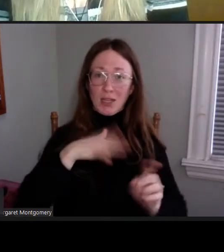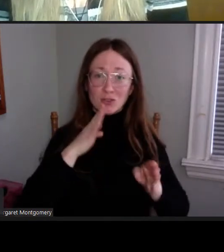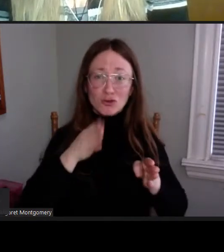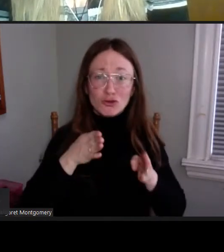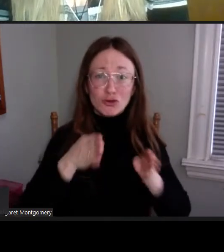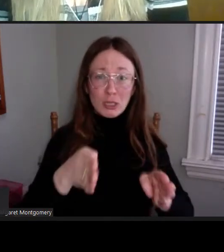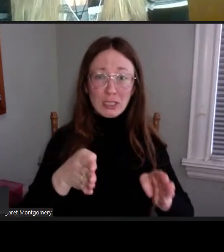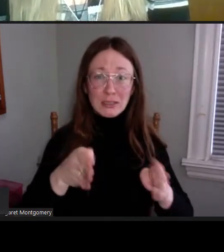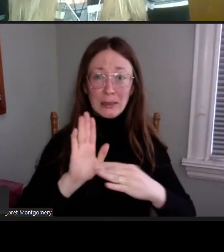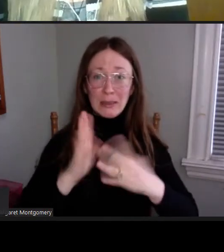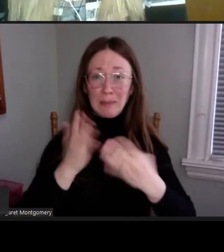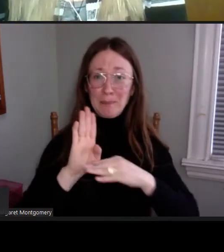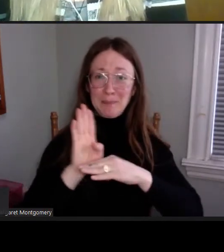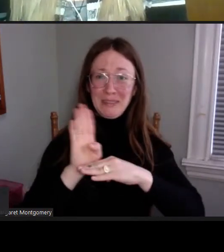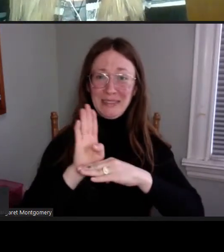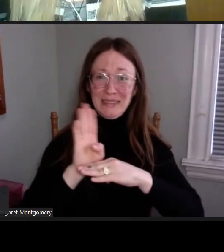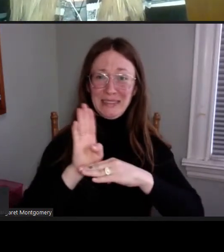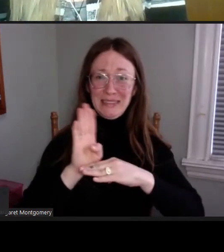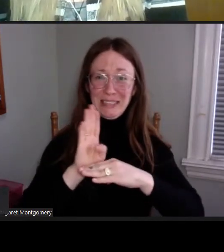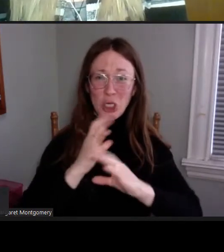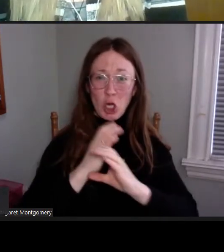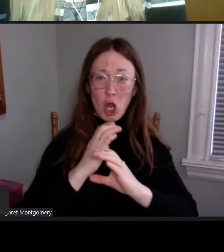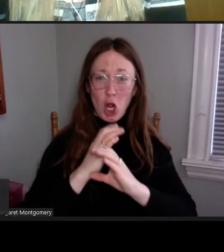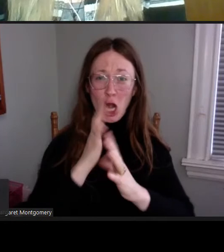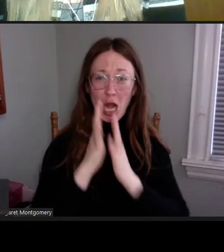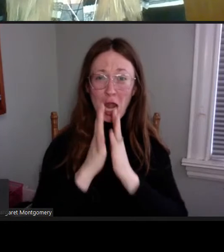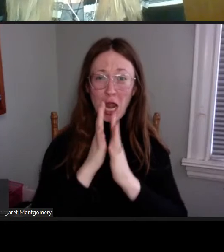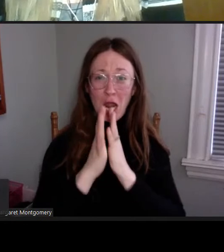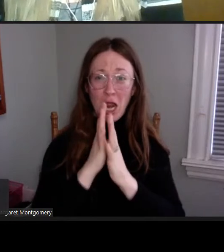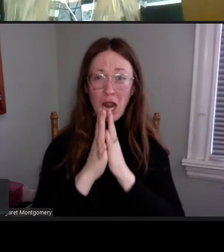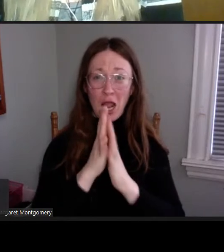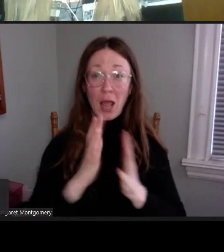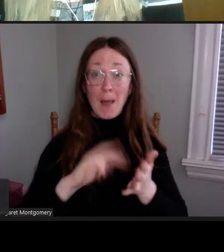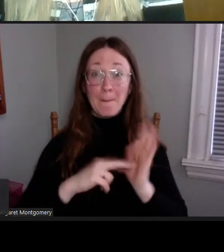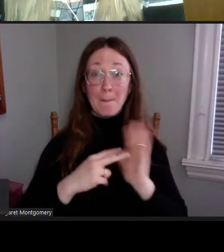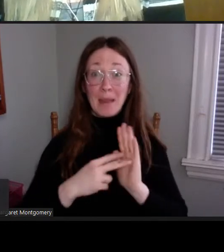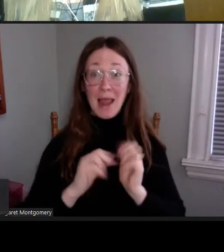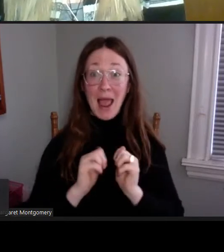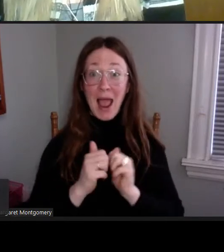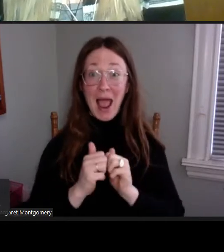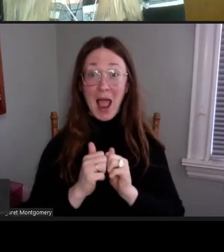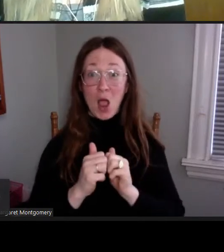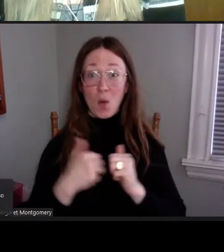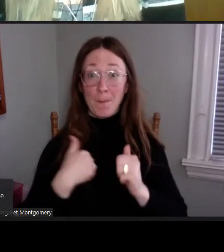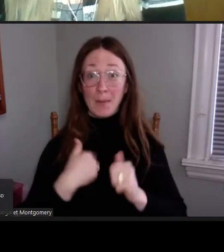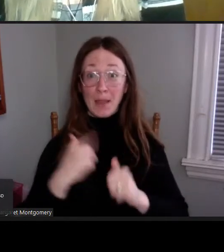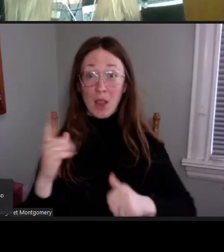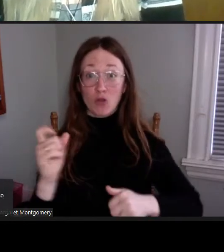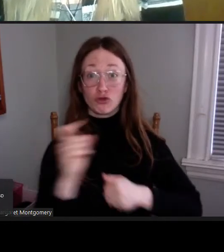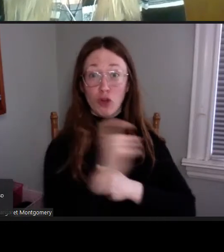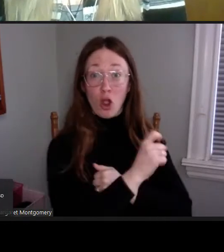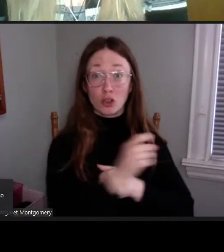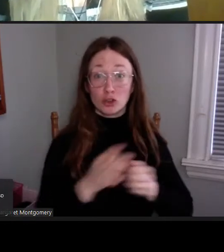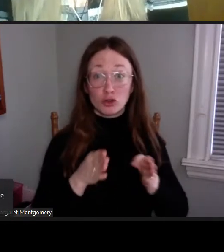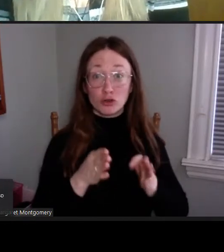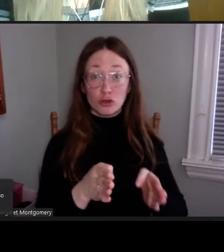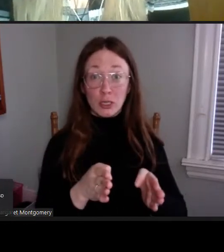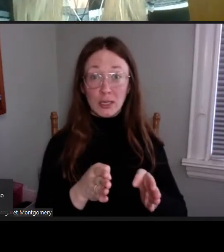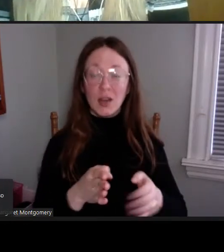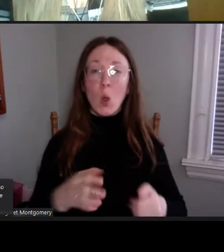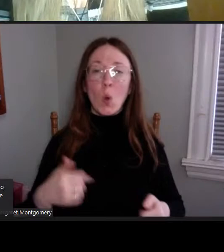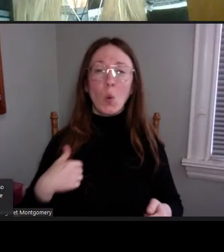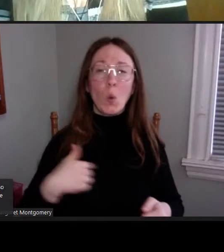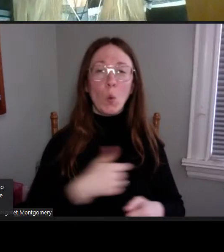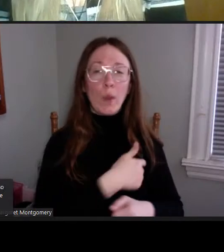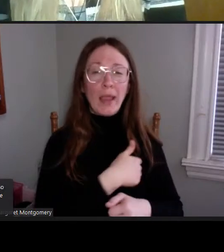and we even got involved with my wife and I an undercover sting operation to catch speeders. So that was fun. Got to play police officer for a little